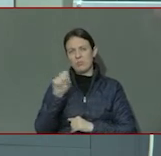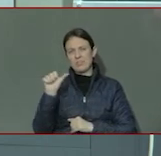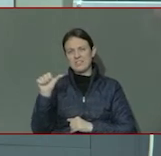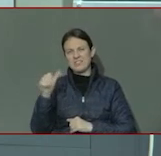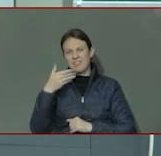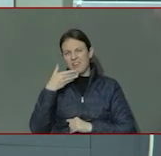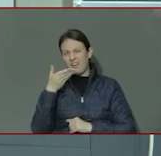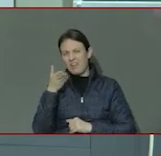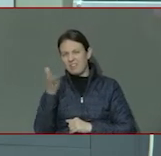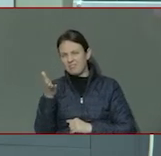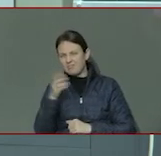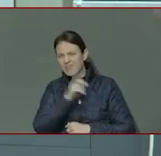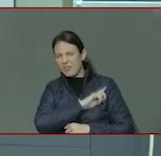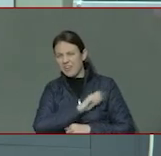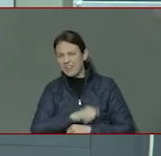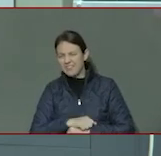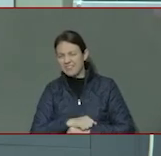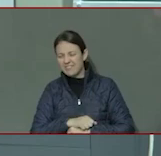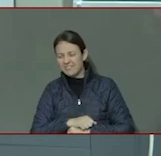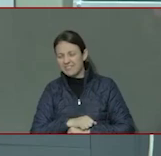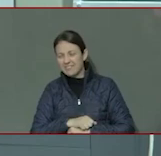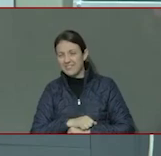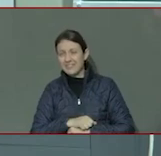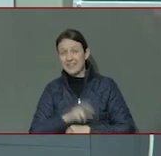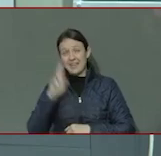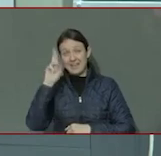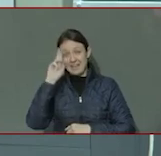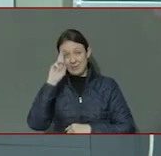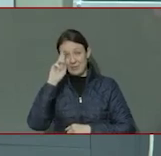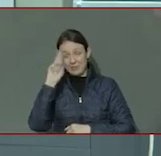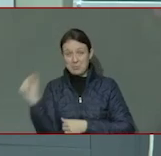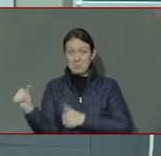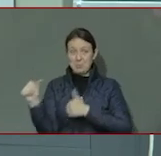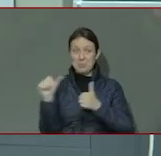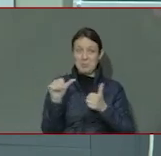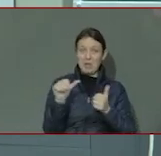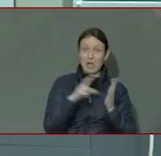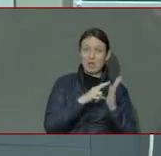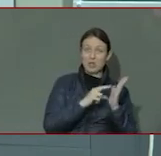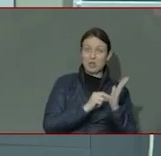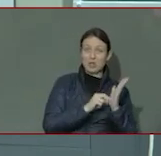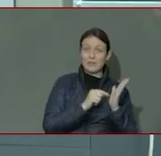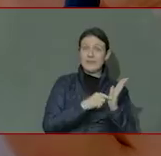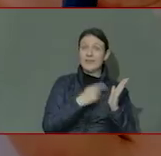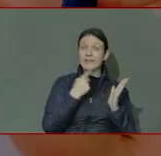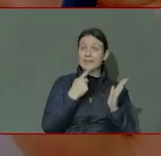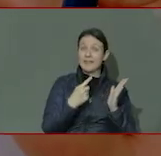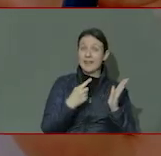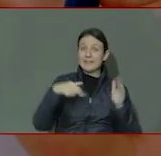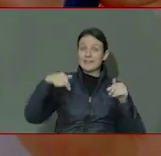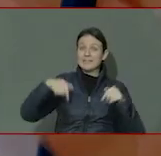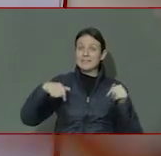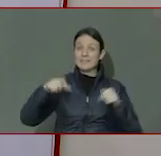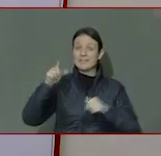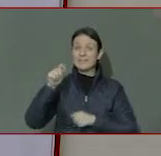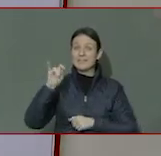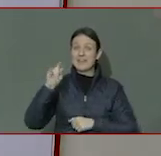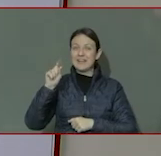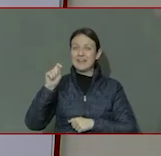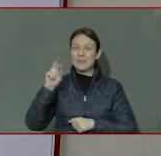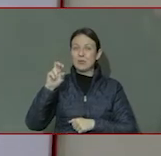So, the first part of your reason is the fact that this is a titration